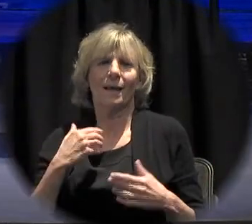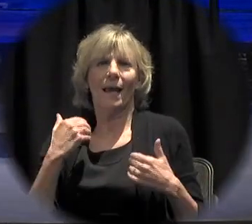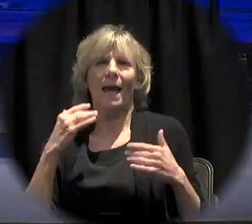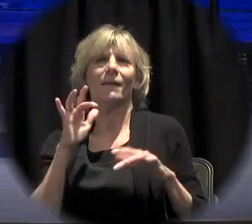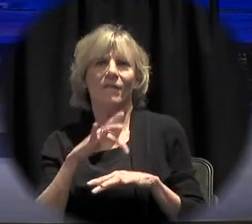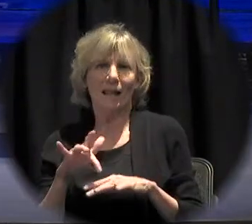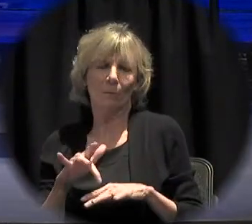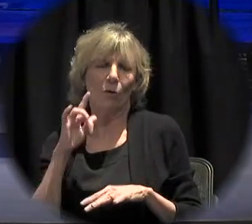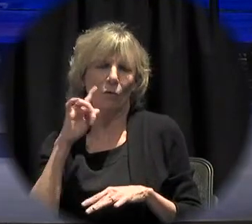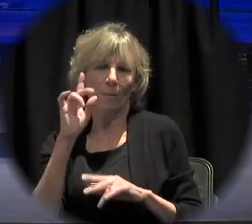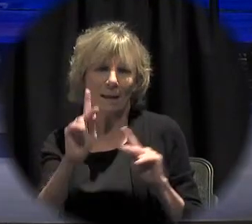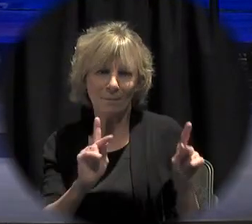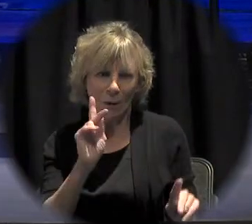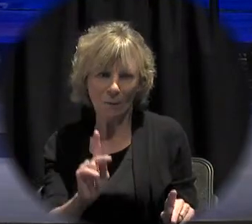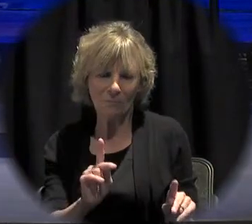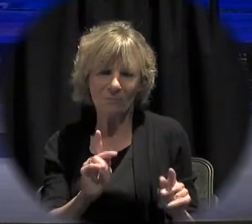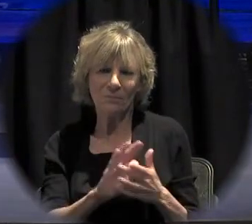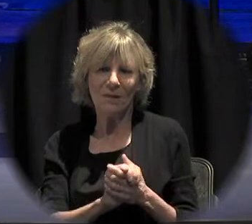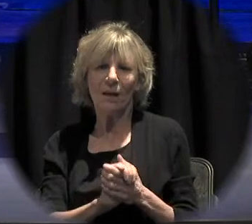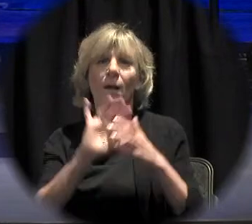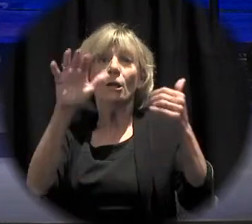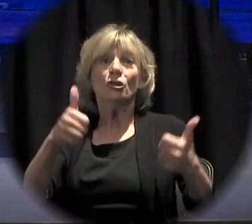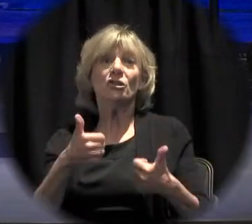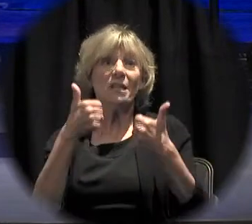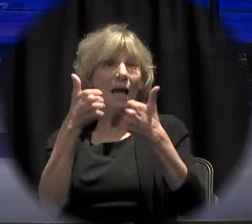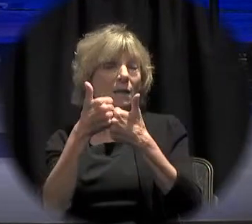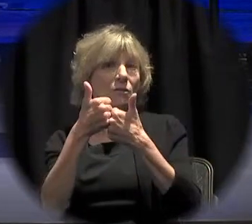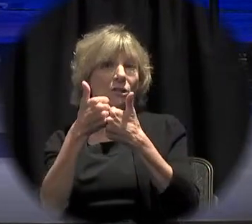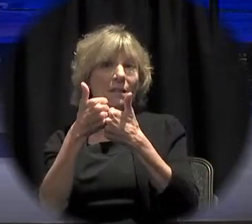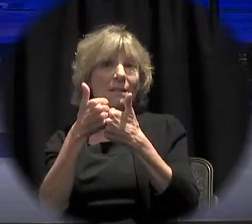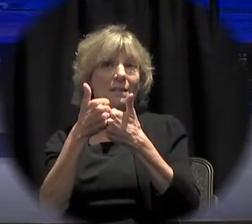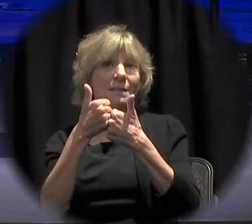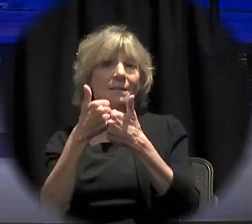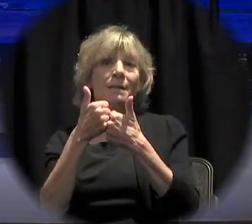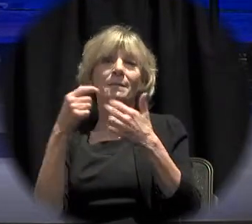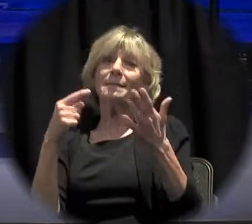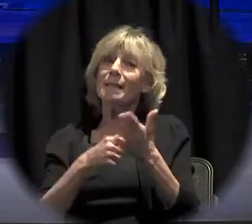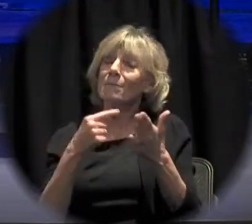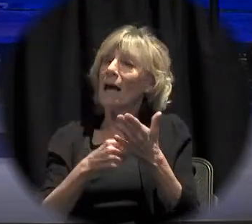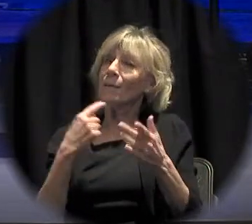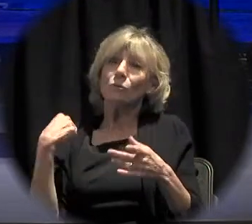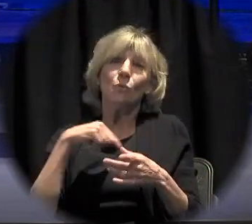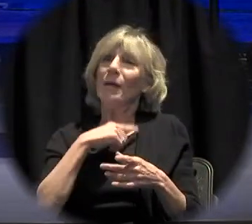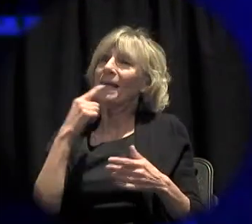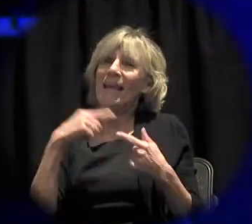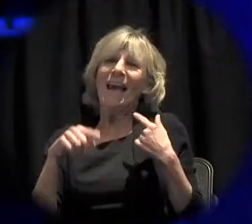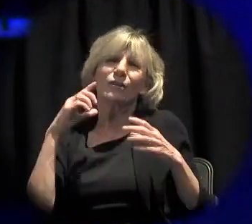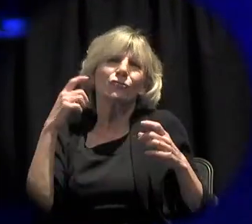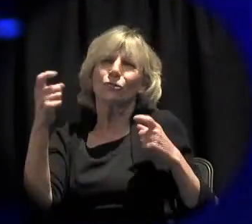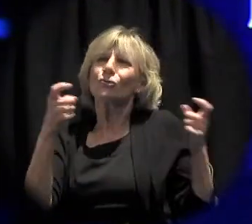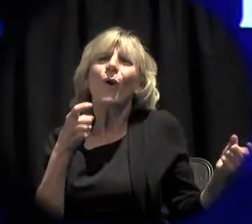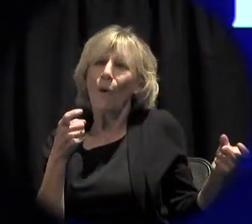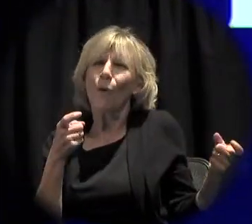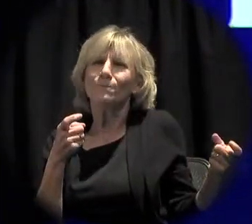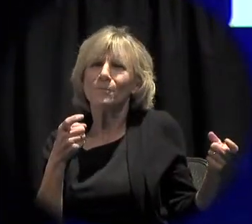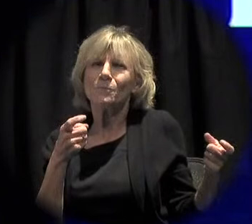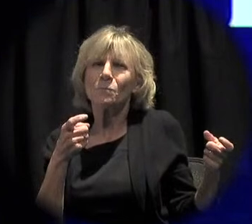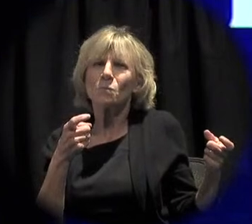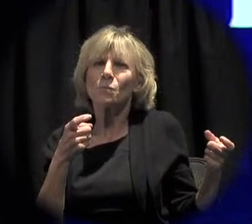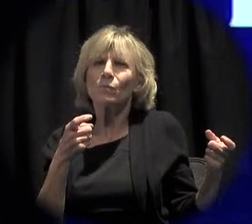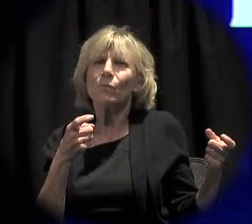When the challenges are truly out of our control, and with some it is. I mean, I can't imagine being a single